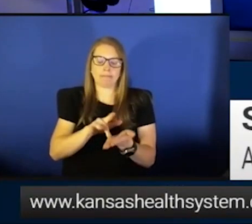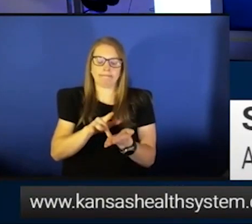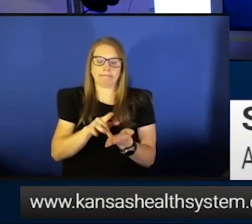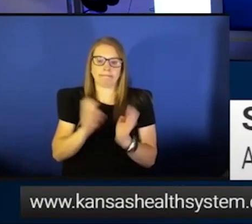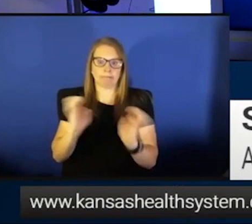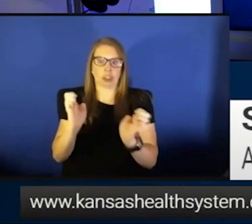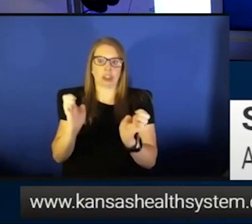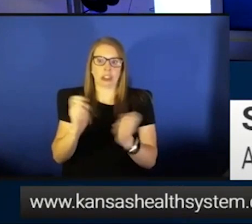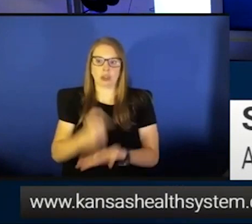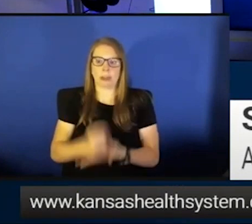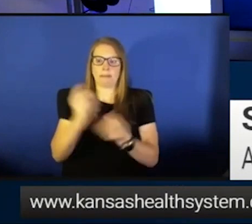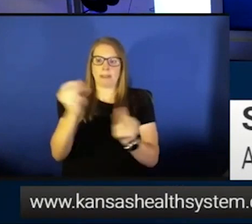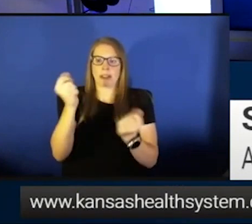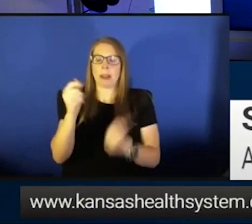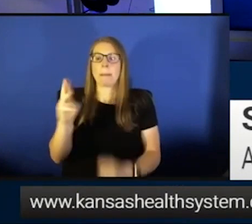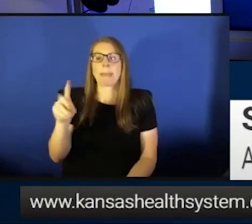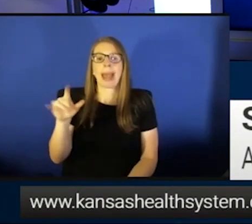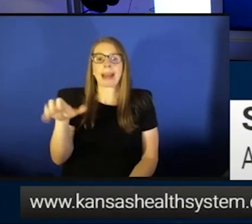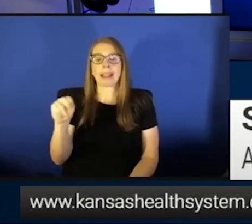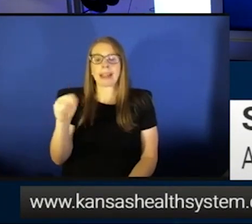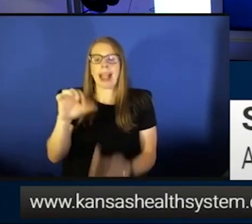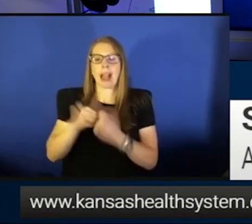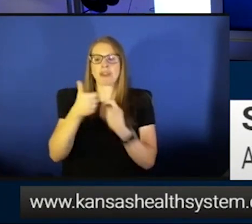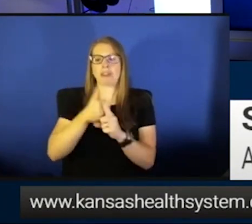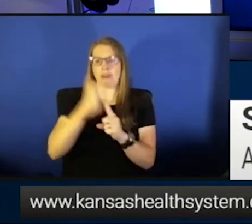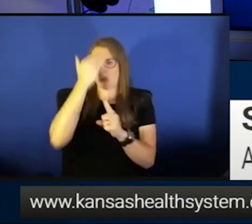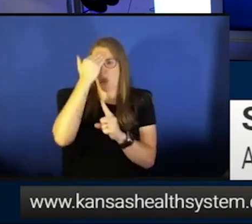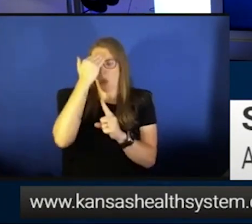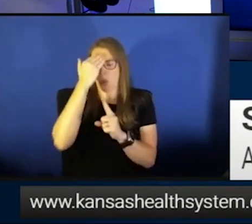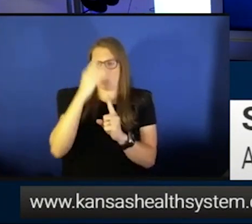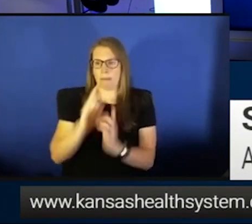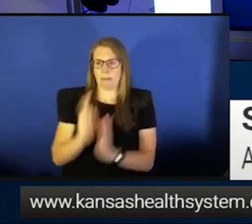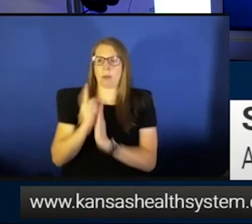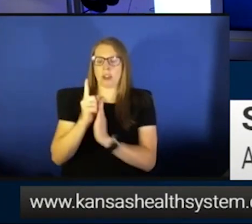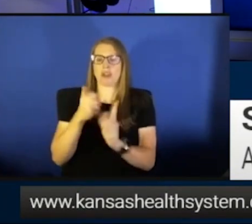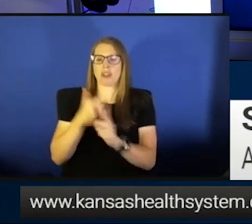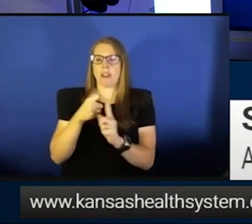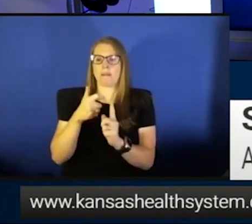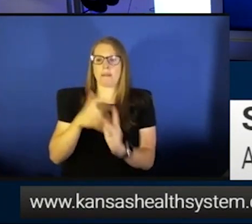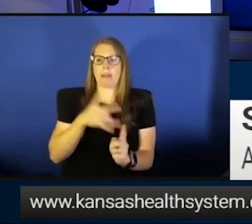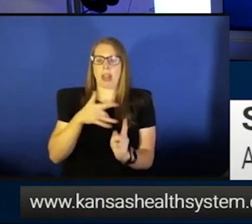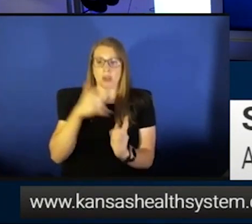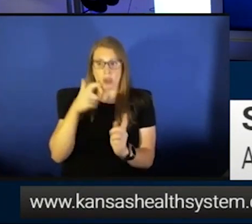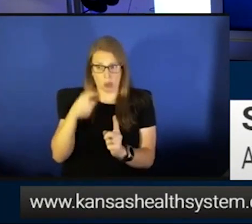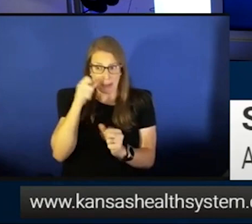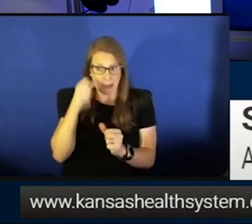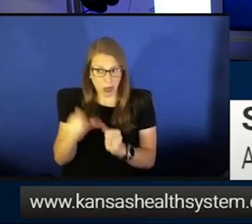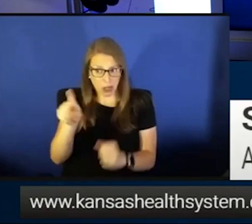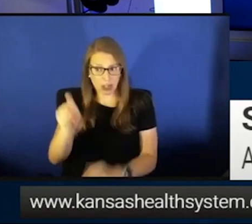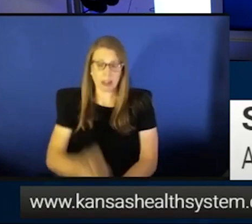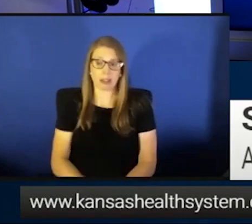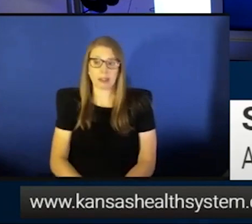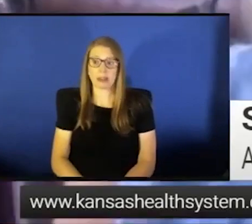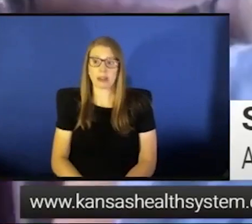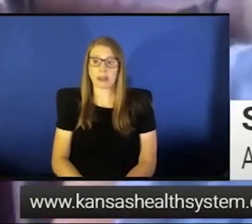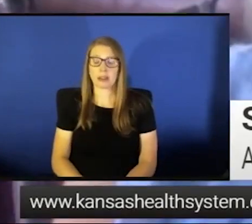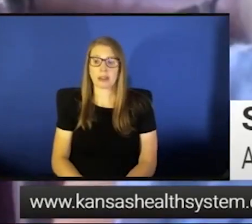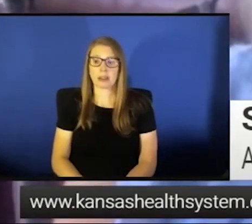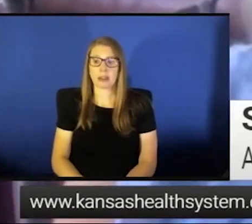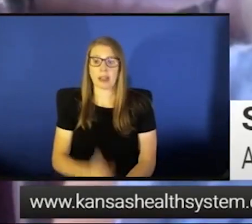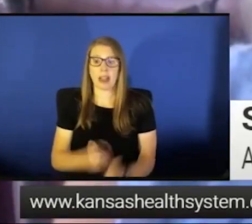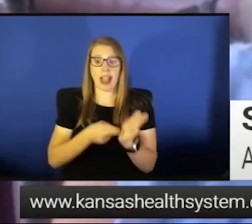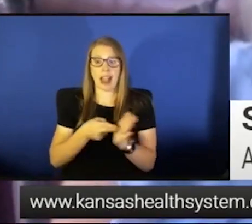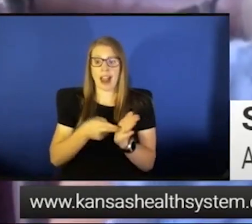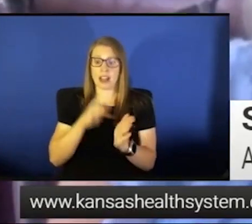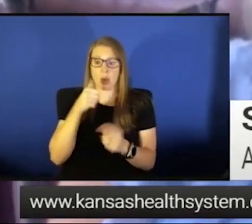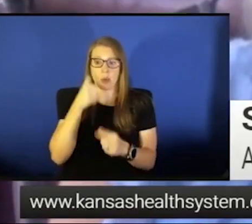was the moment that you knew something wasn't right? What were some of the signs you felt? Do you remember? I gotta be honest, I don't